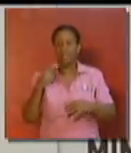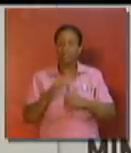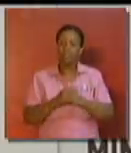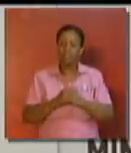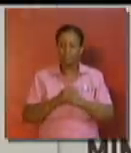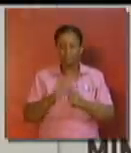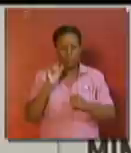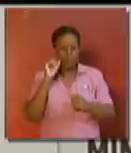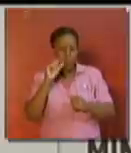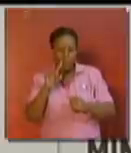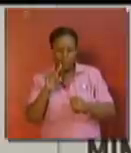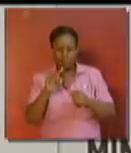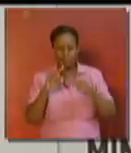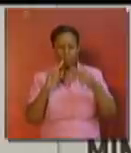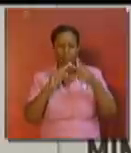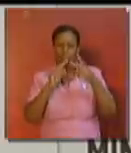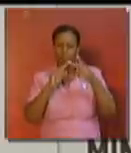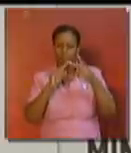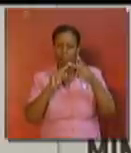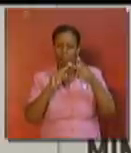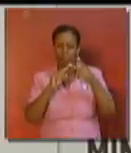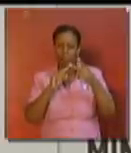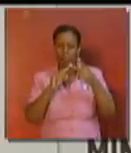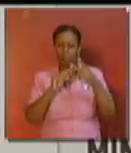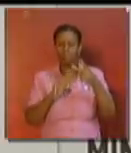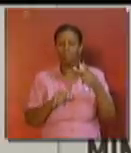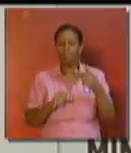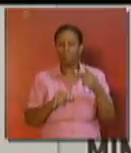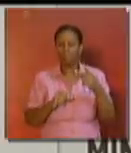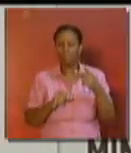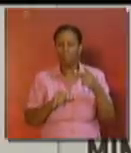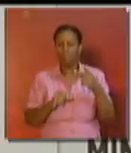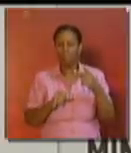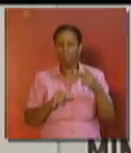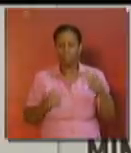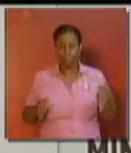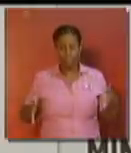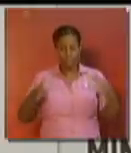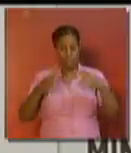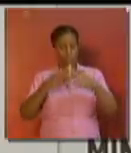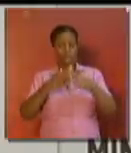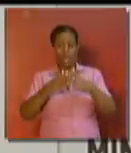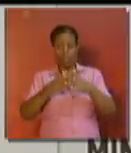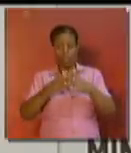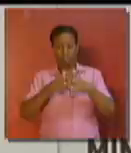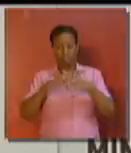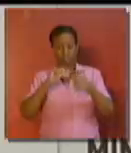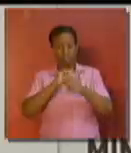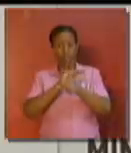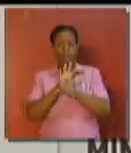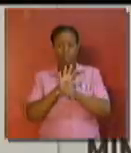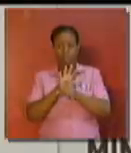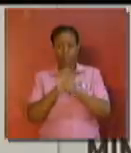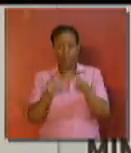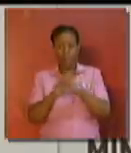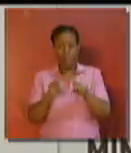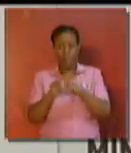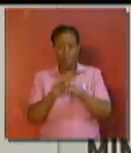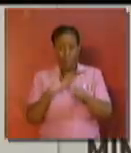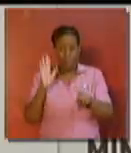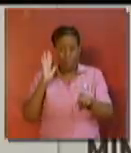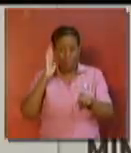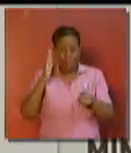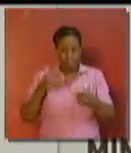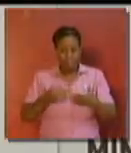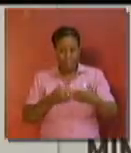asked, again, I had COVID-19 during pregnancy. Will my baby be affected? And this, of course, is a